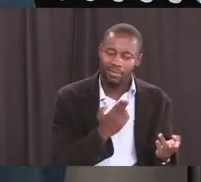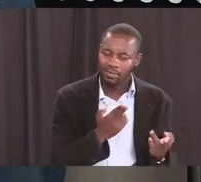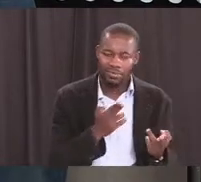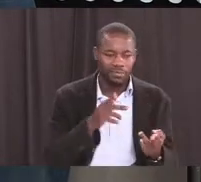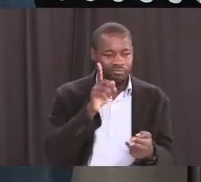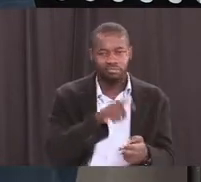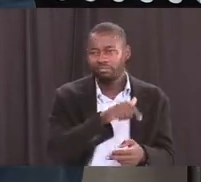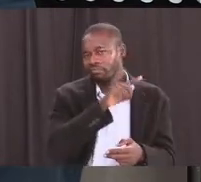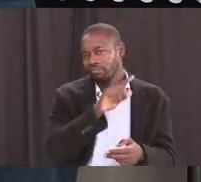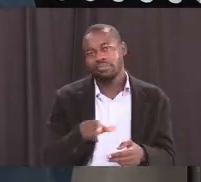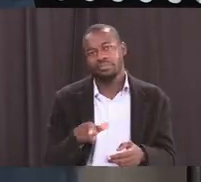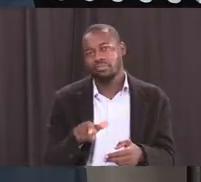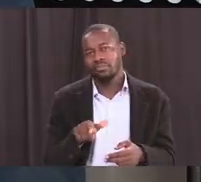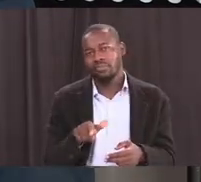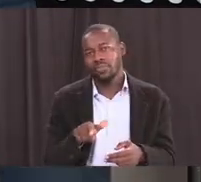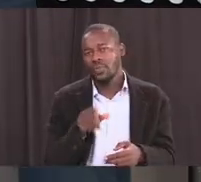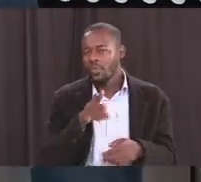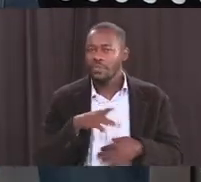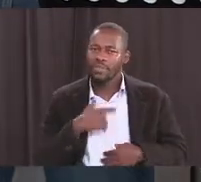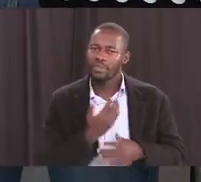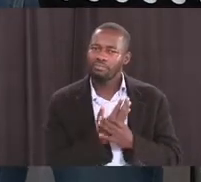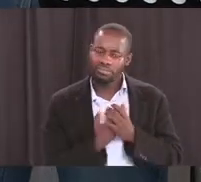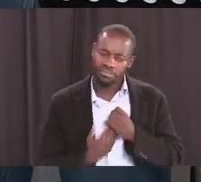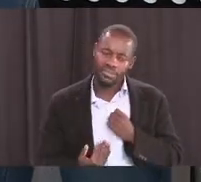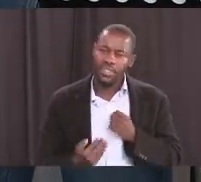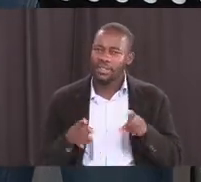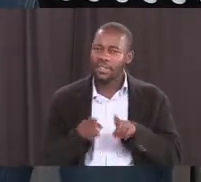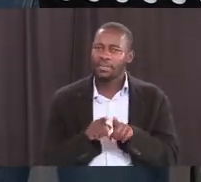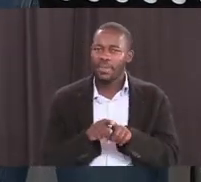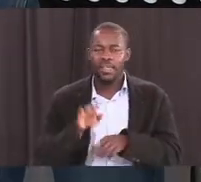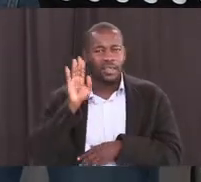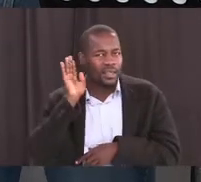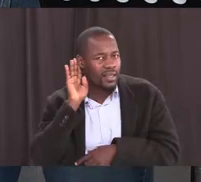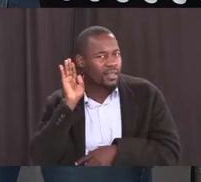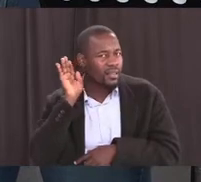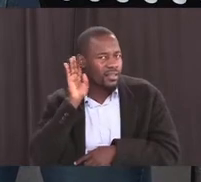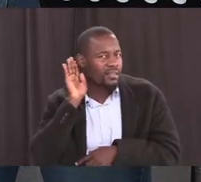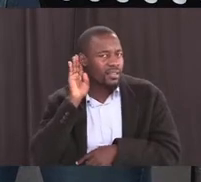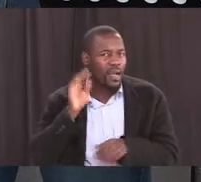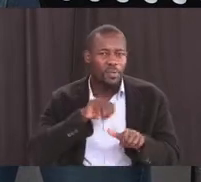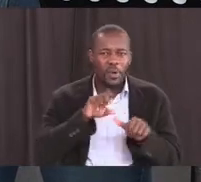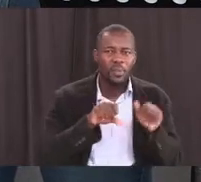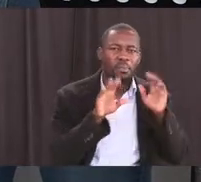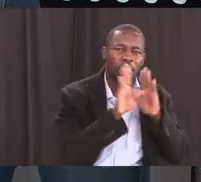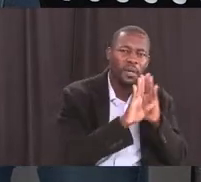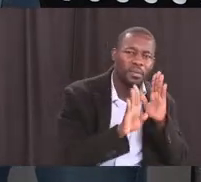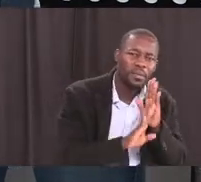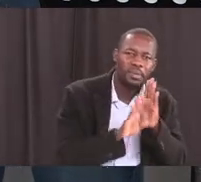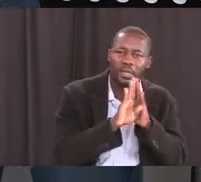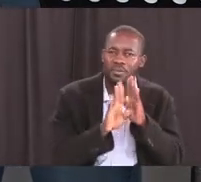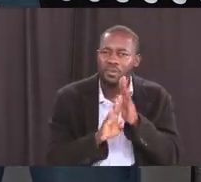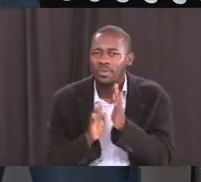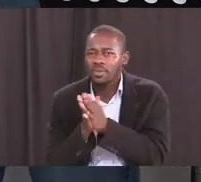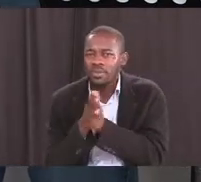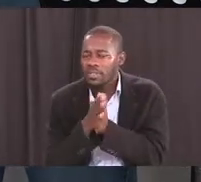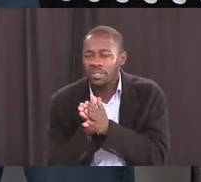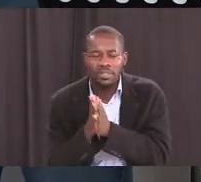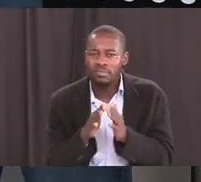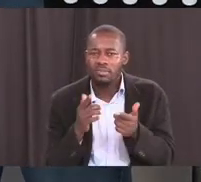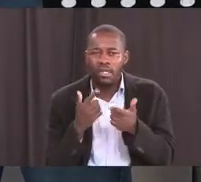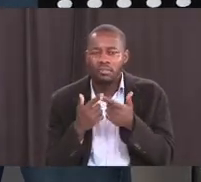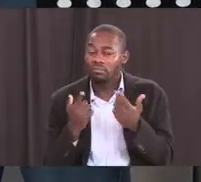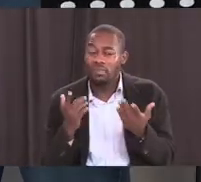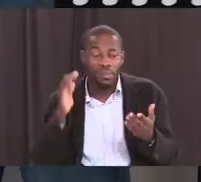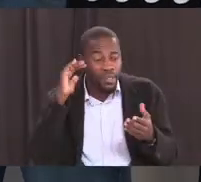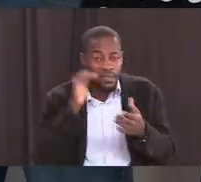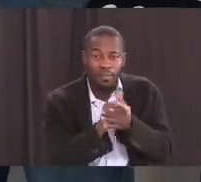life? I keep hearing about deliverance, but I only see destruction.